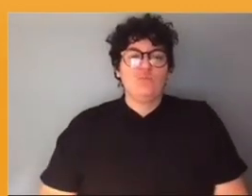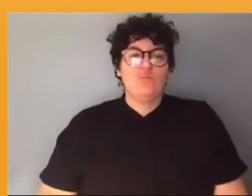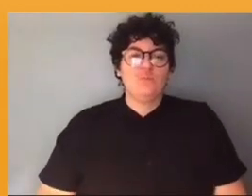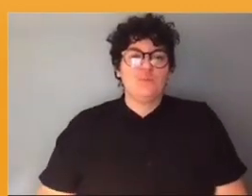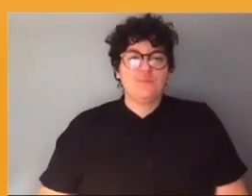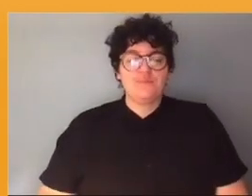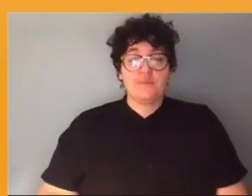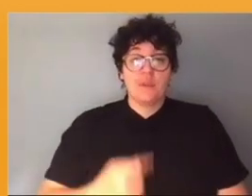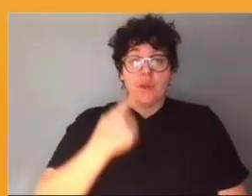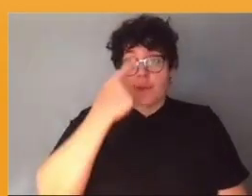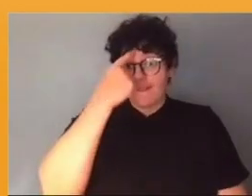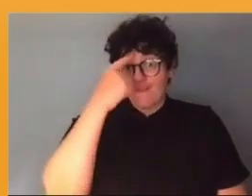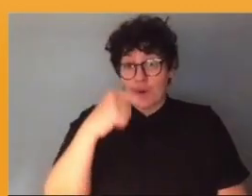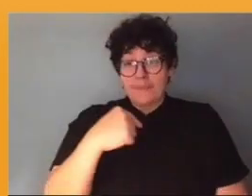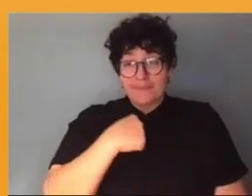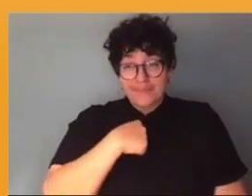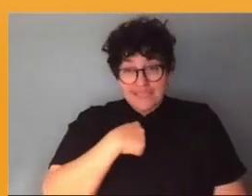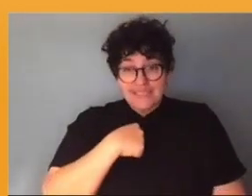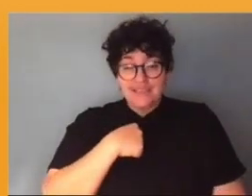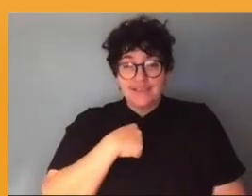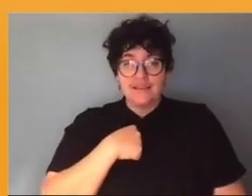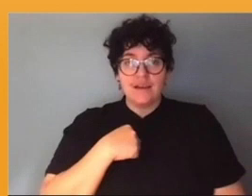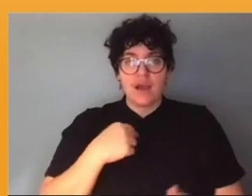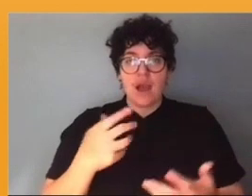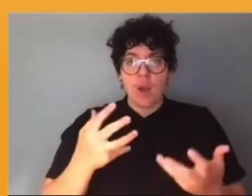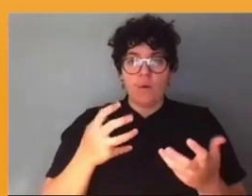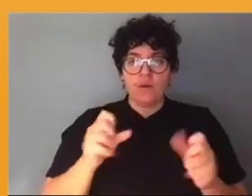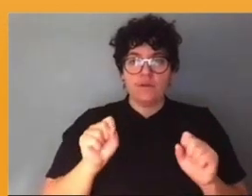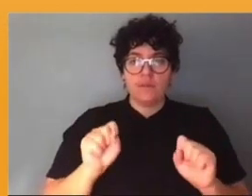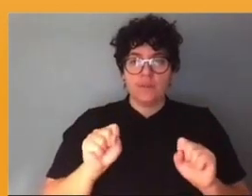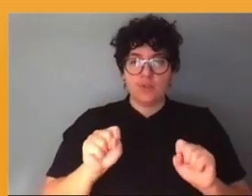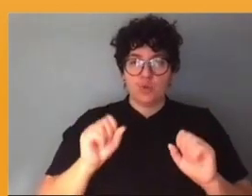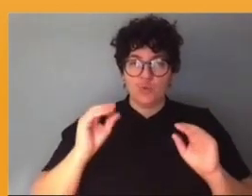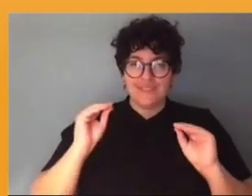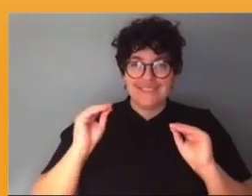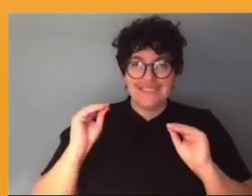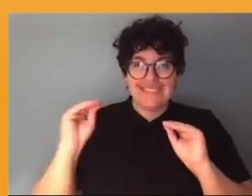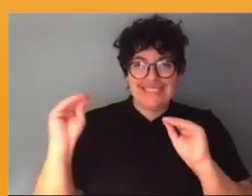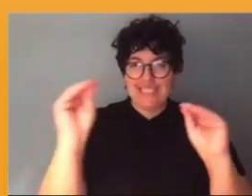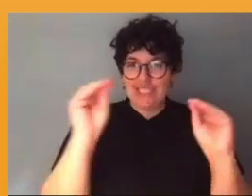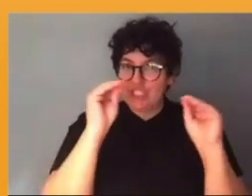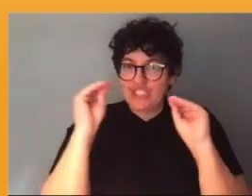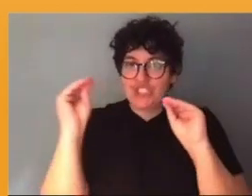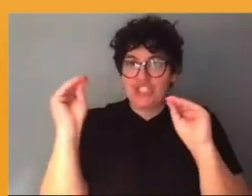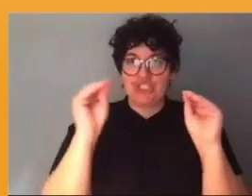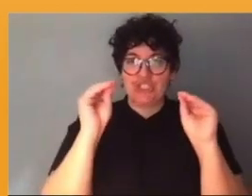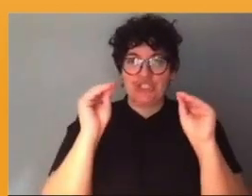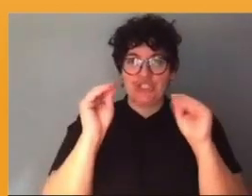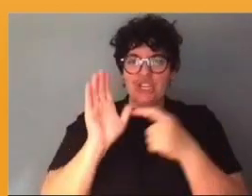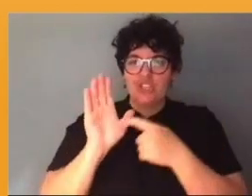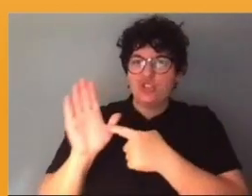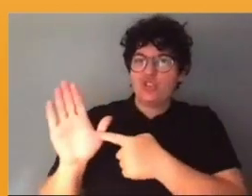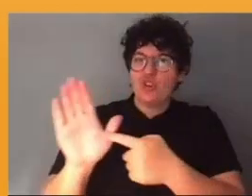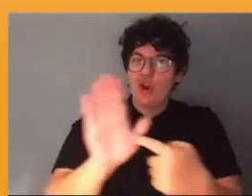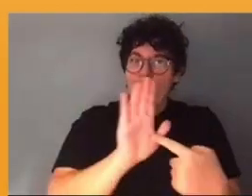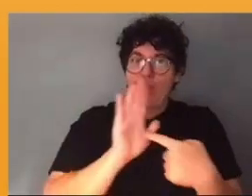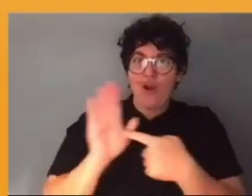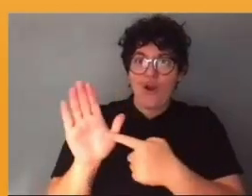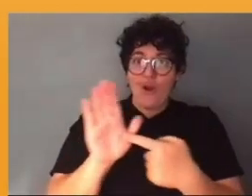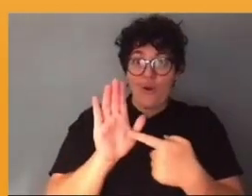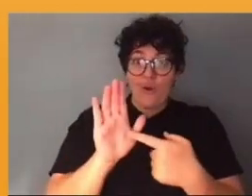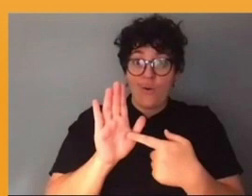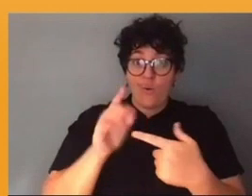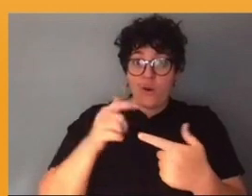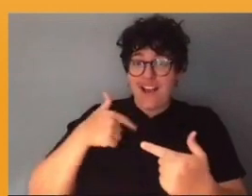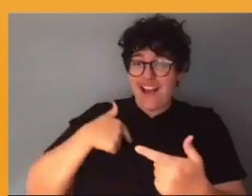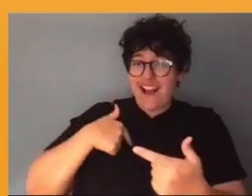for me to be able to teach and show everybody what I have learned